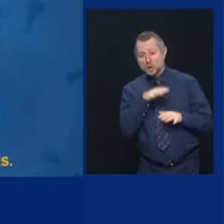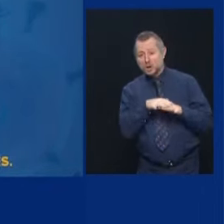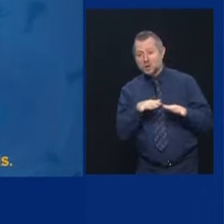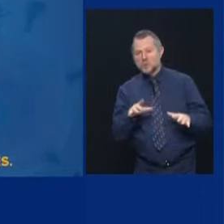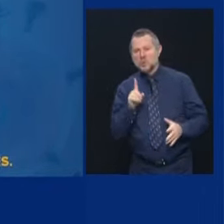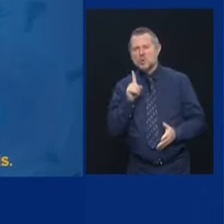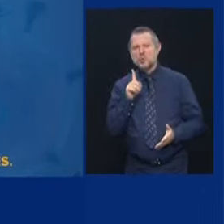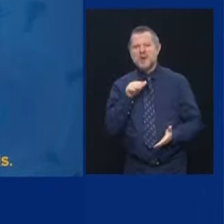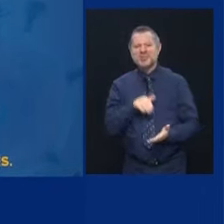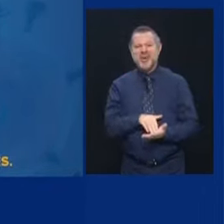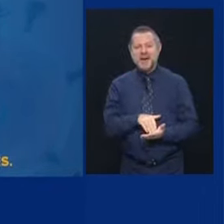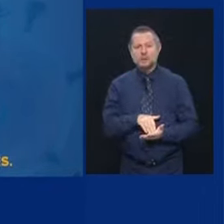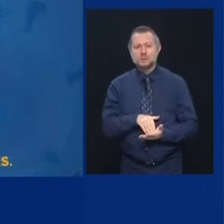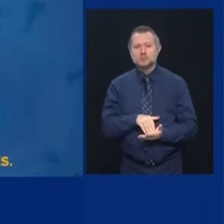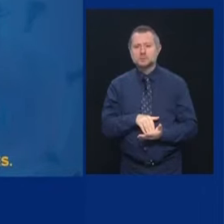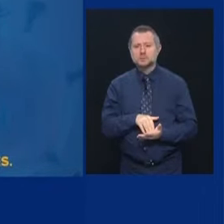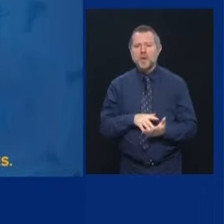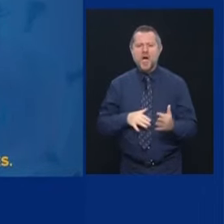1,000.